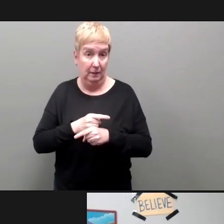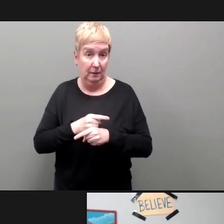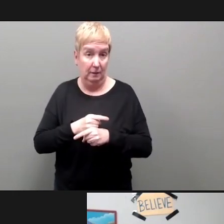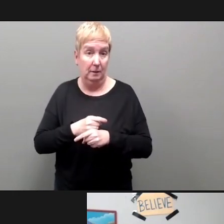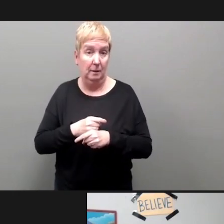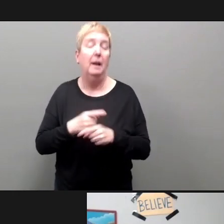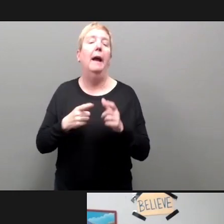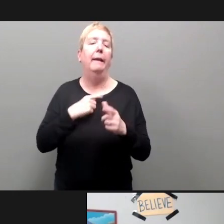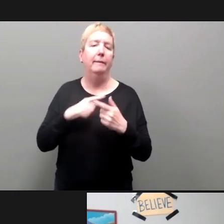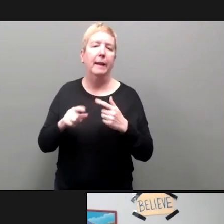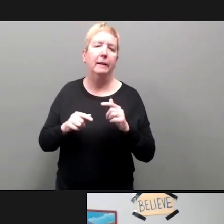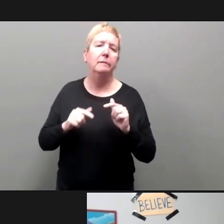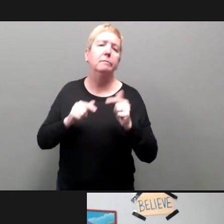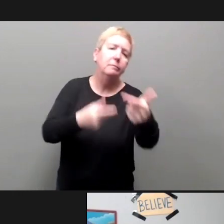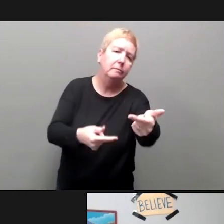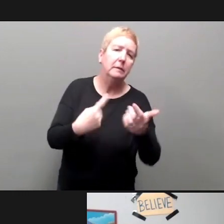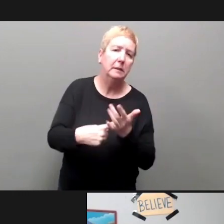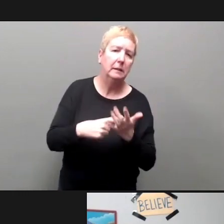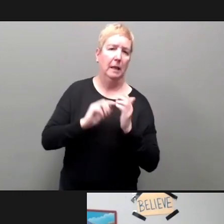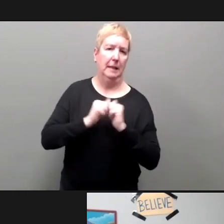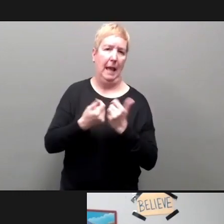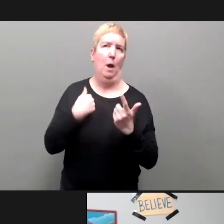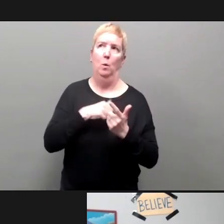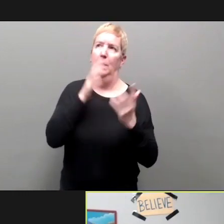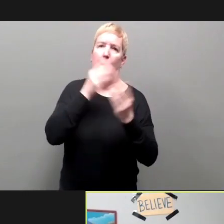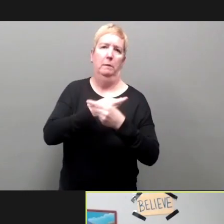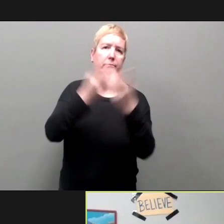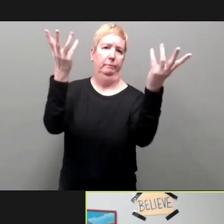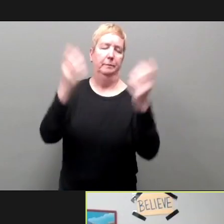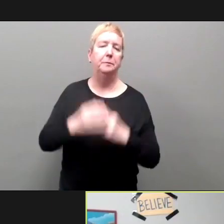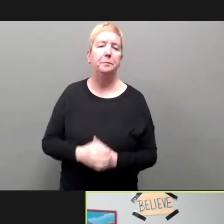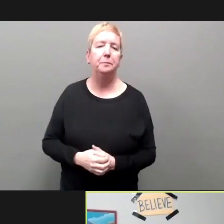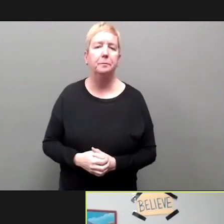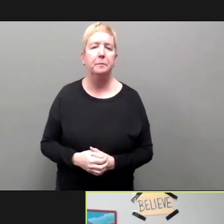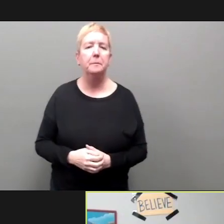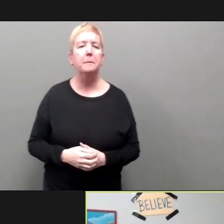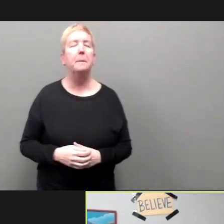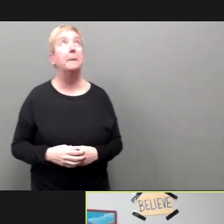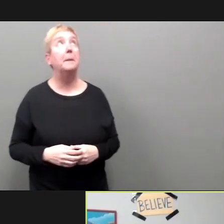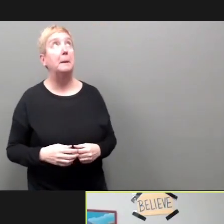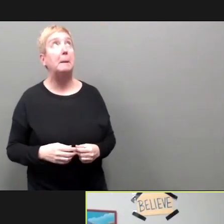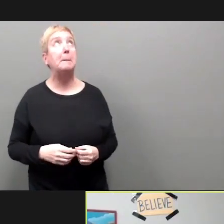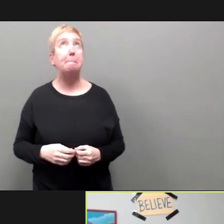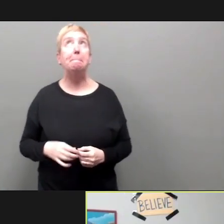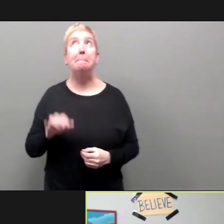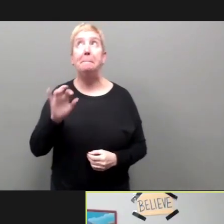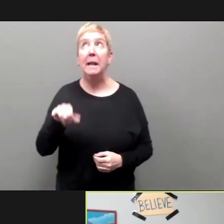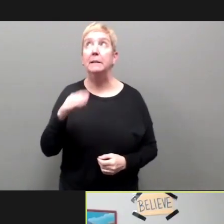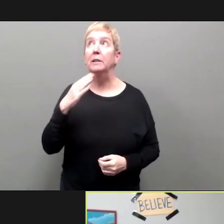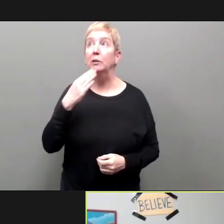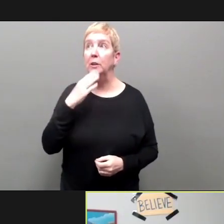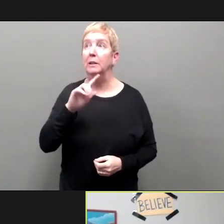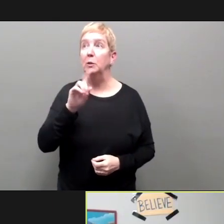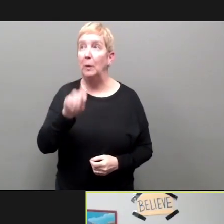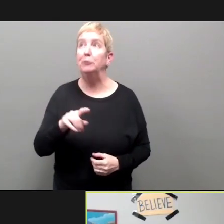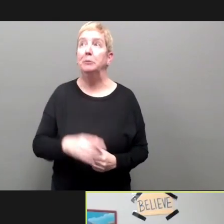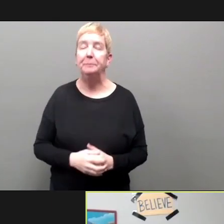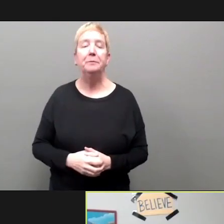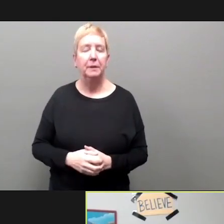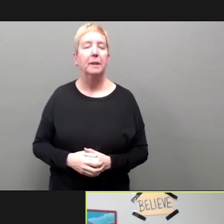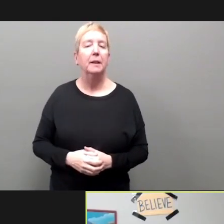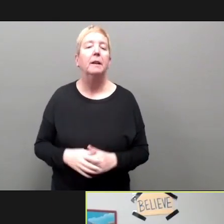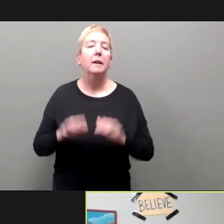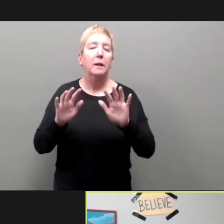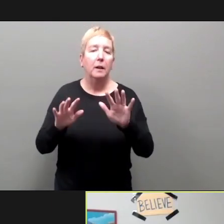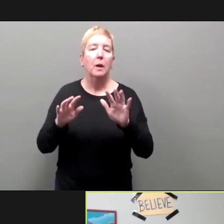talk about what we're planning on doing for the million. Go ahead. That's a really good question. So we've had